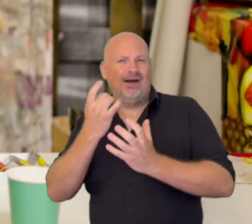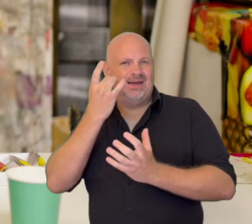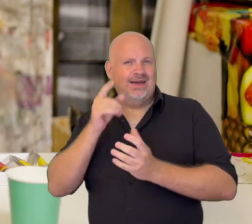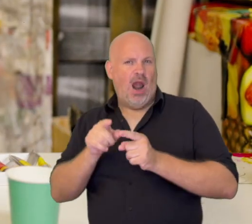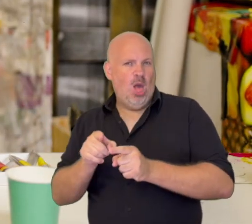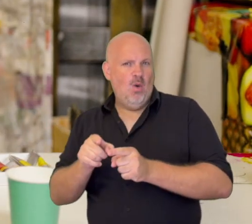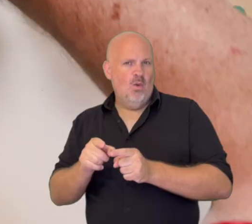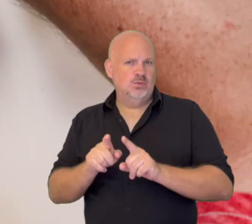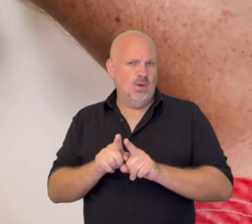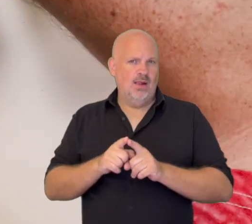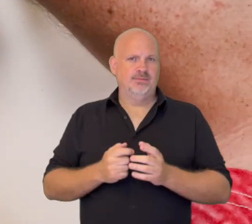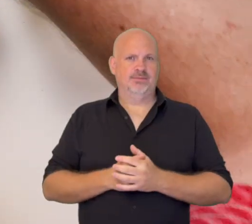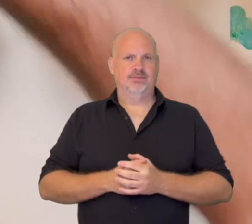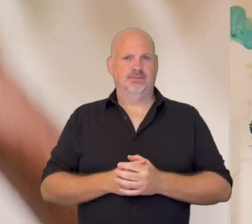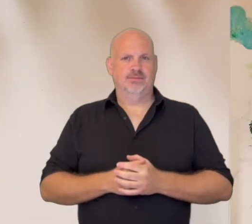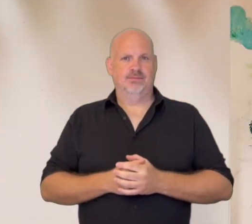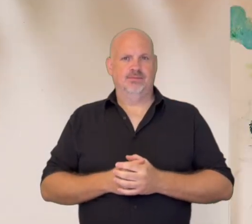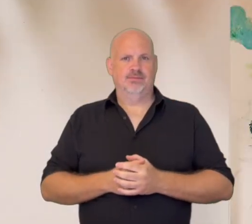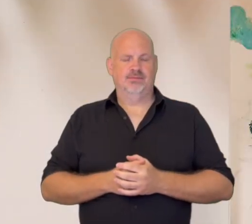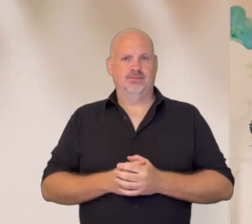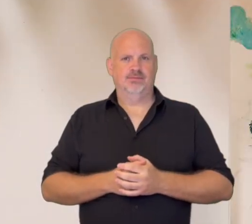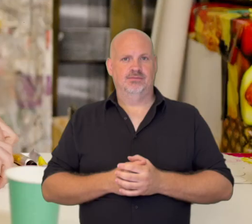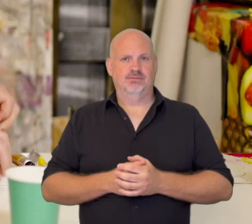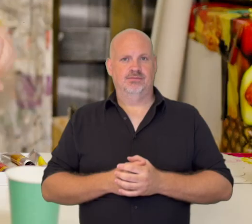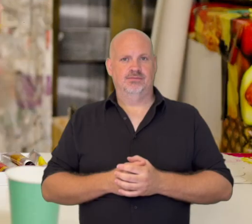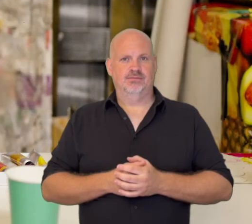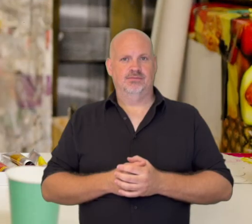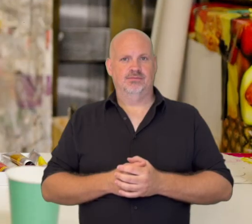of an ochre yellow.